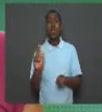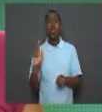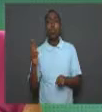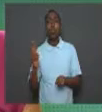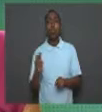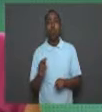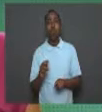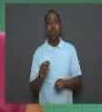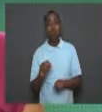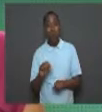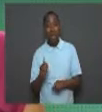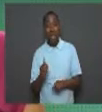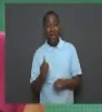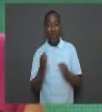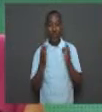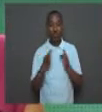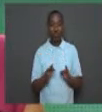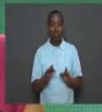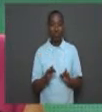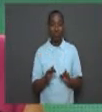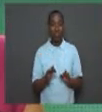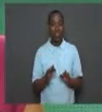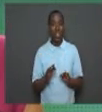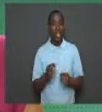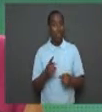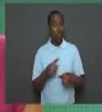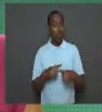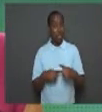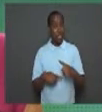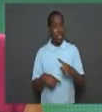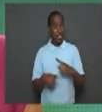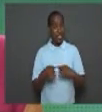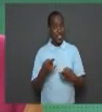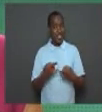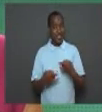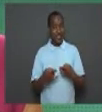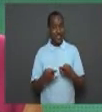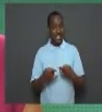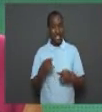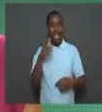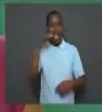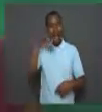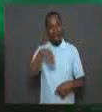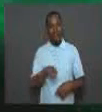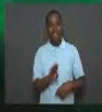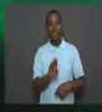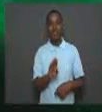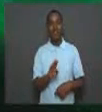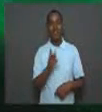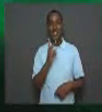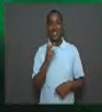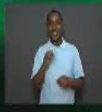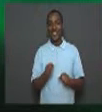or we can determine the evolutionary ancestors for elephants.